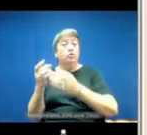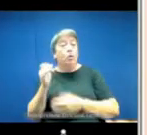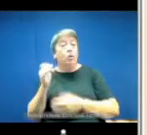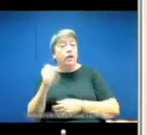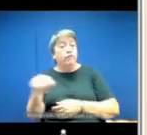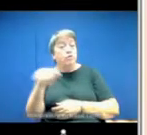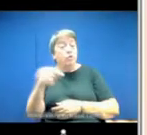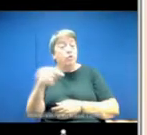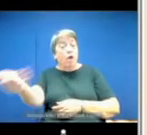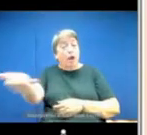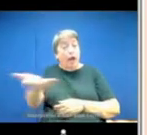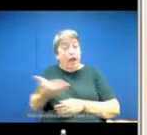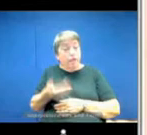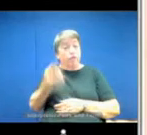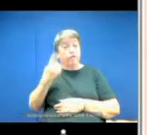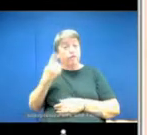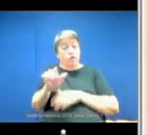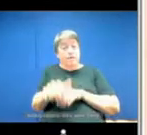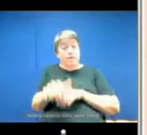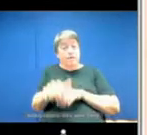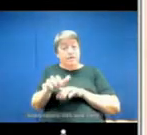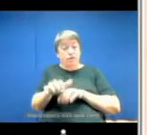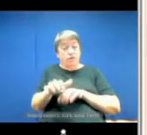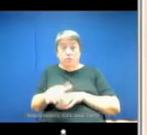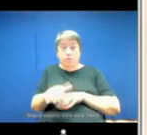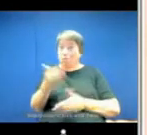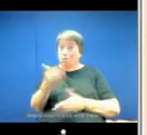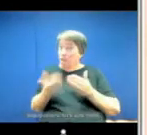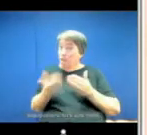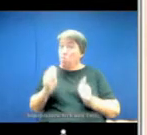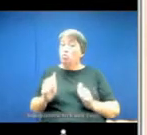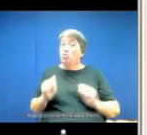find yourself in court if there's a problem with the deposition.